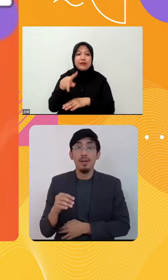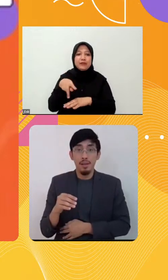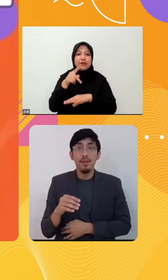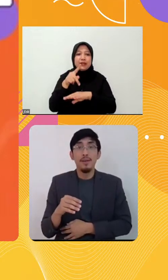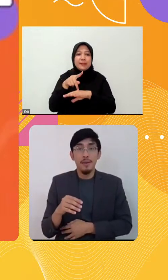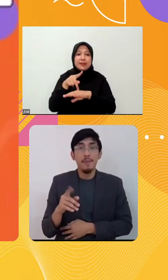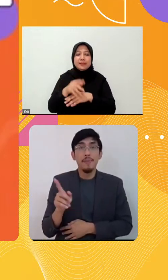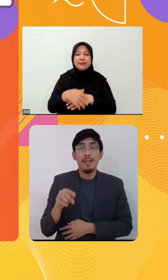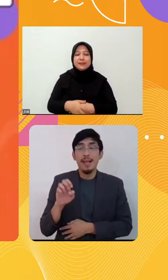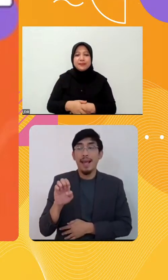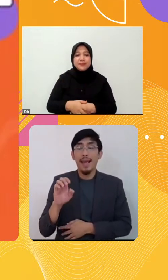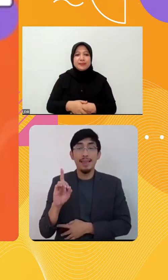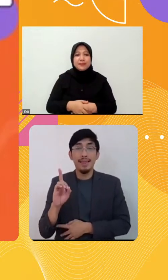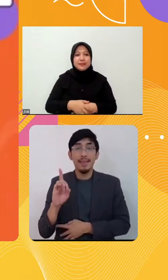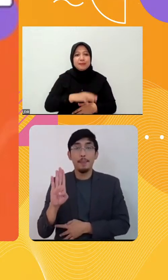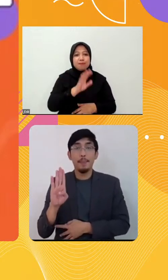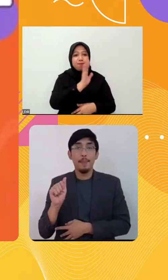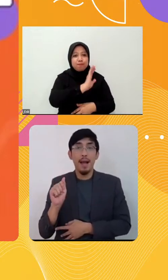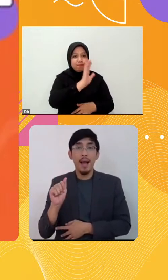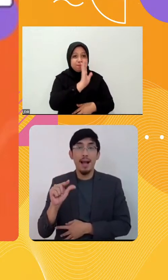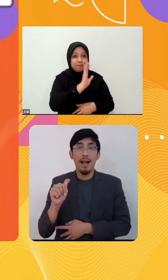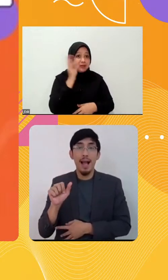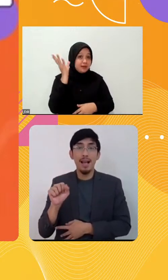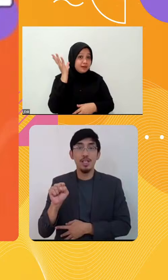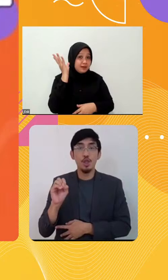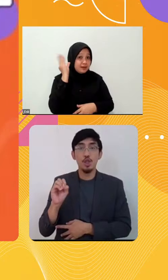Yes, hello. Can you hear me?